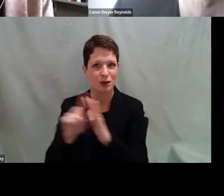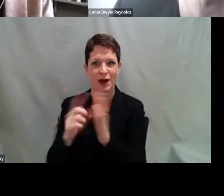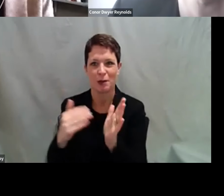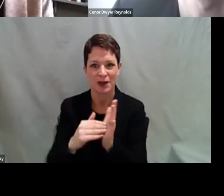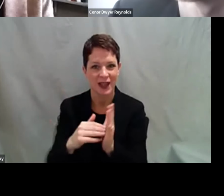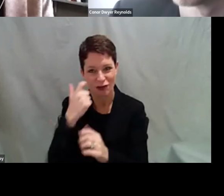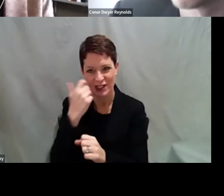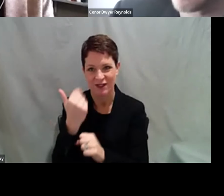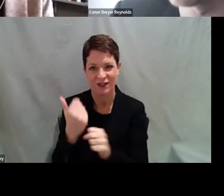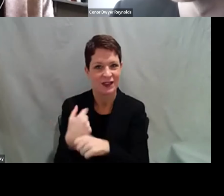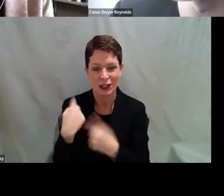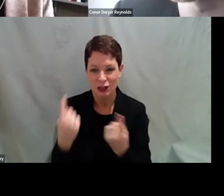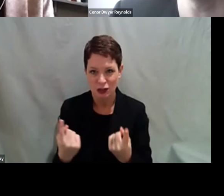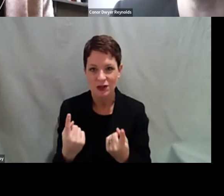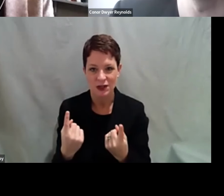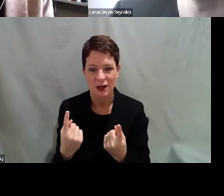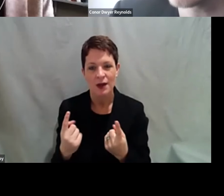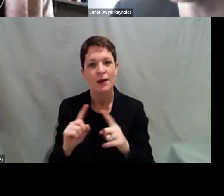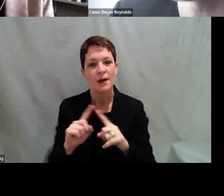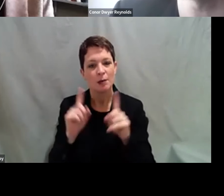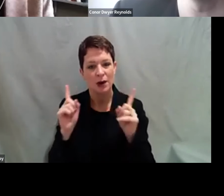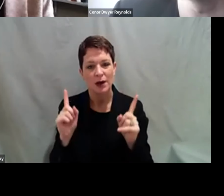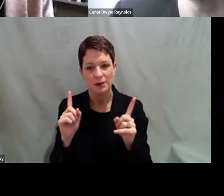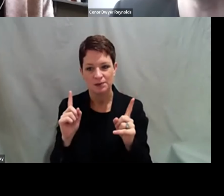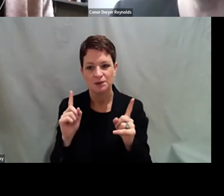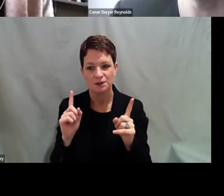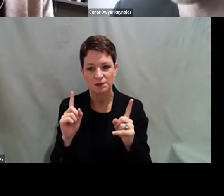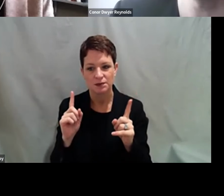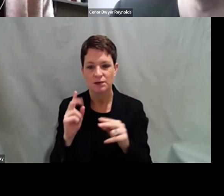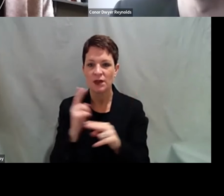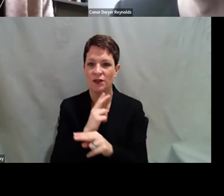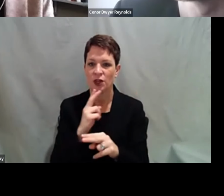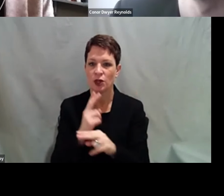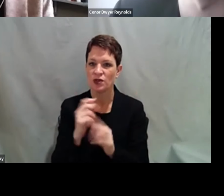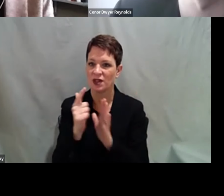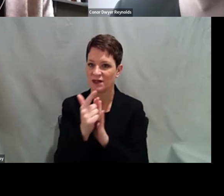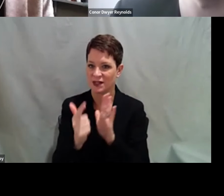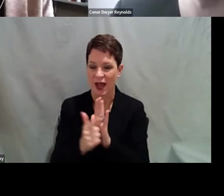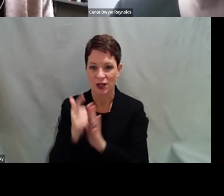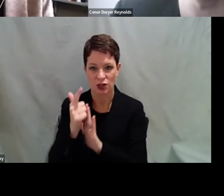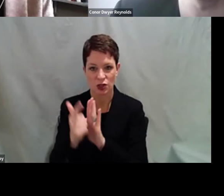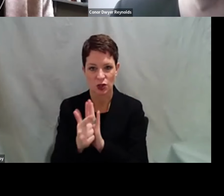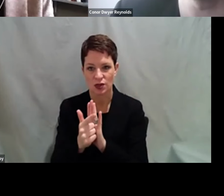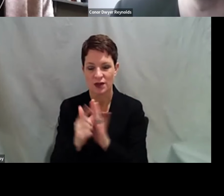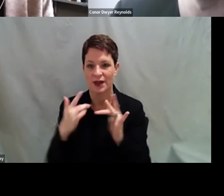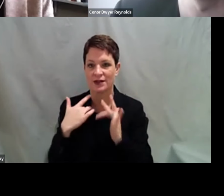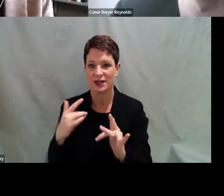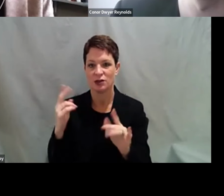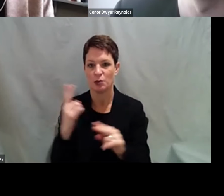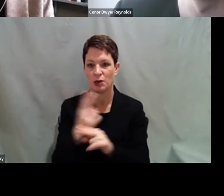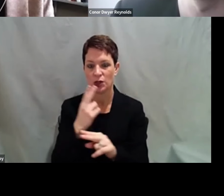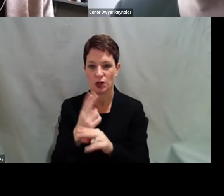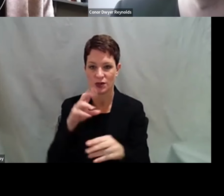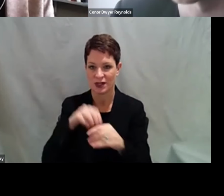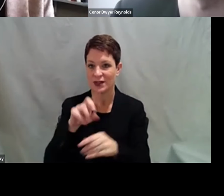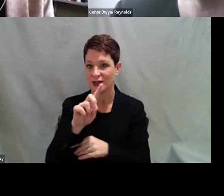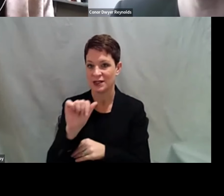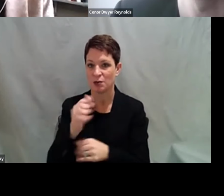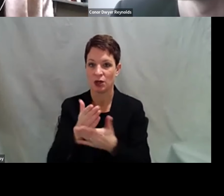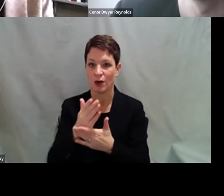15 years. But it is to say that the use of statutes that are traditionally seen as being within the disability